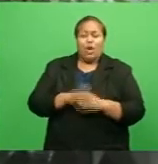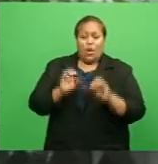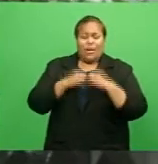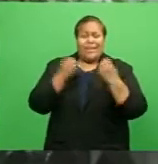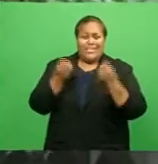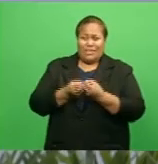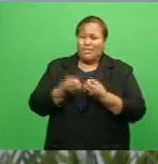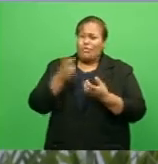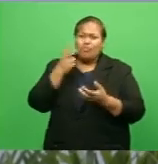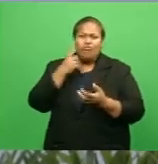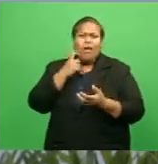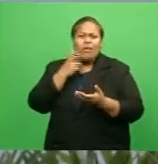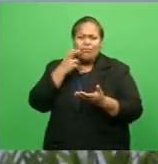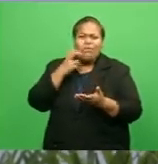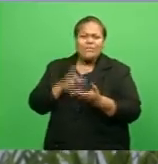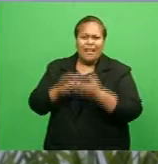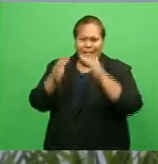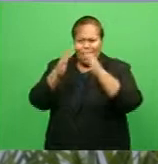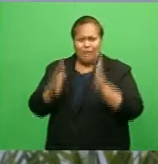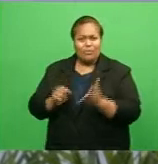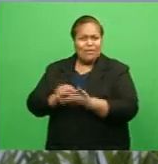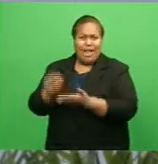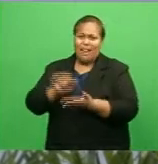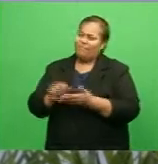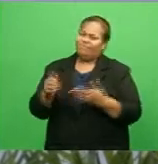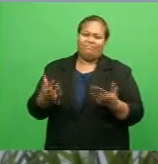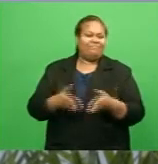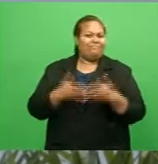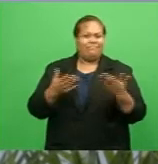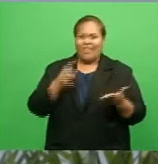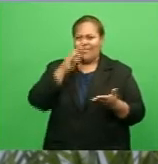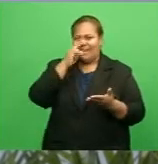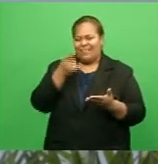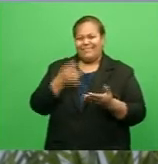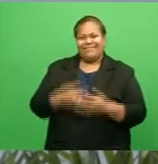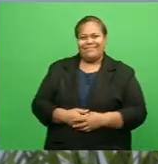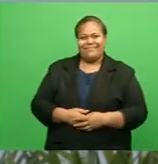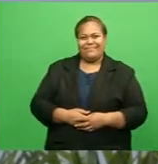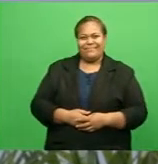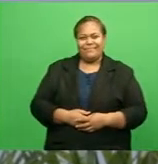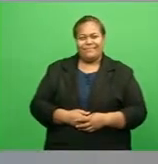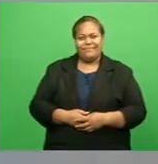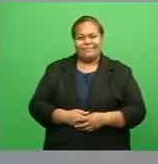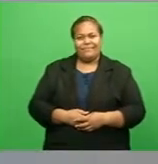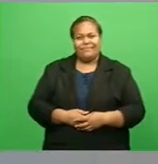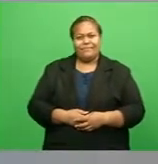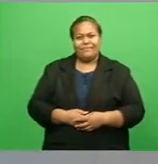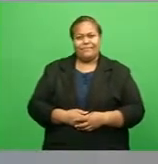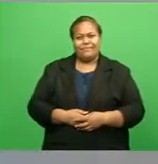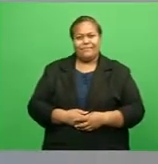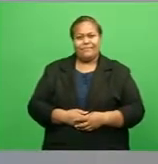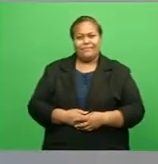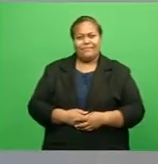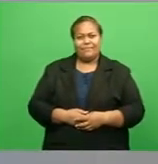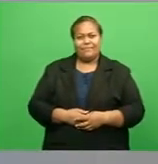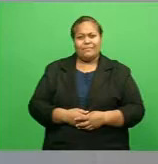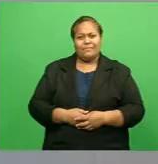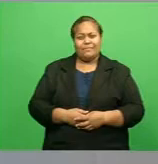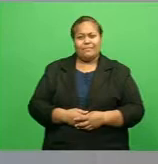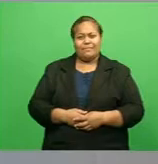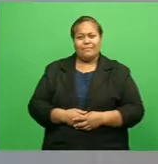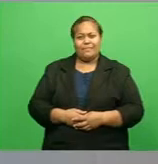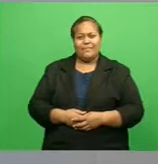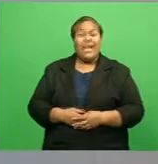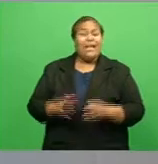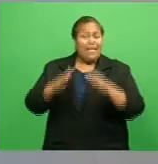the sector faces a lot of uncertainty when it comes to high-end homes. The higher value properties, which goes beyond